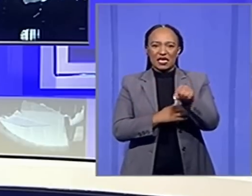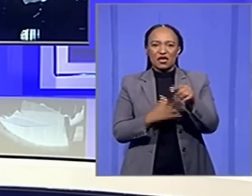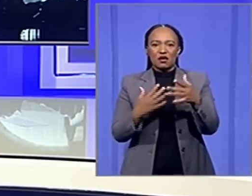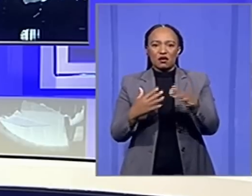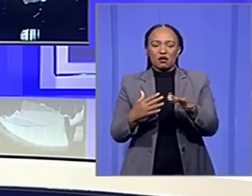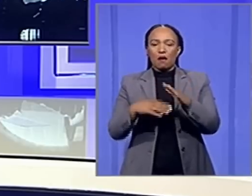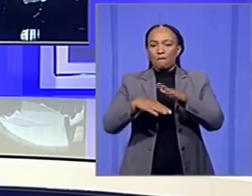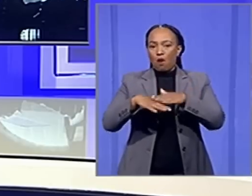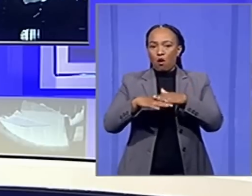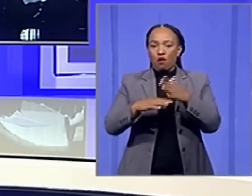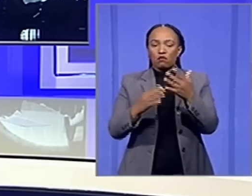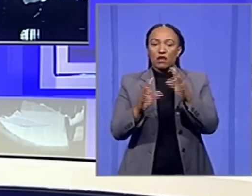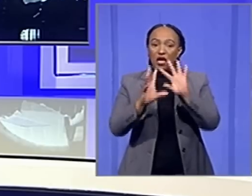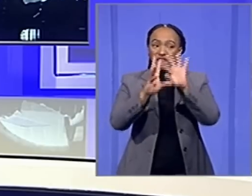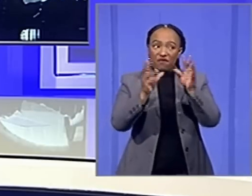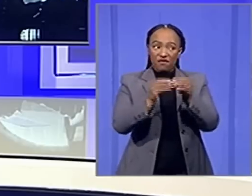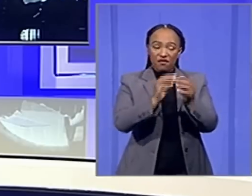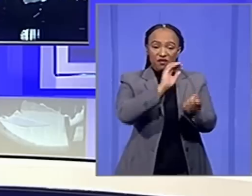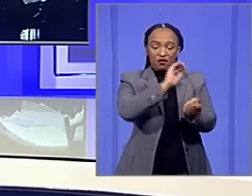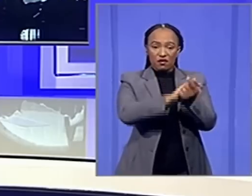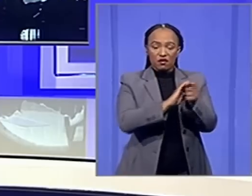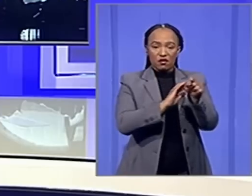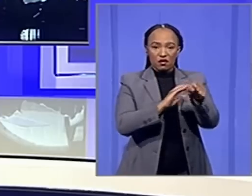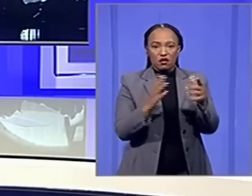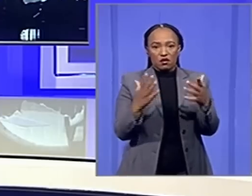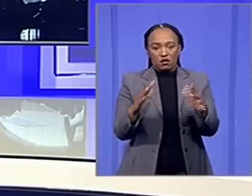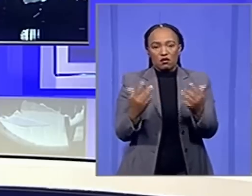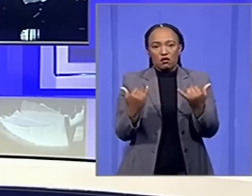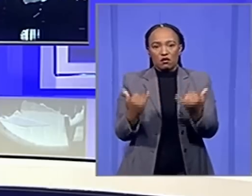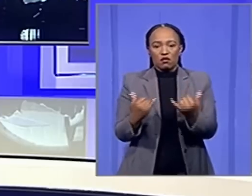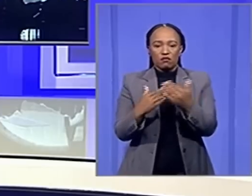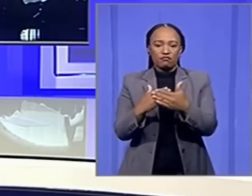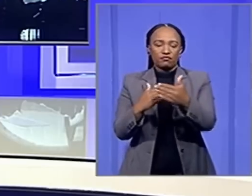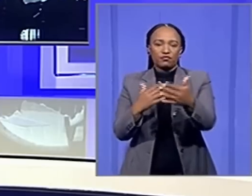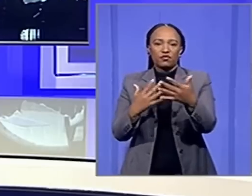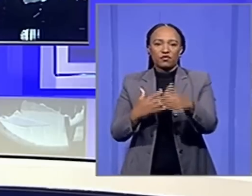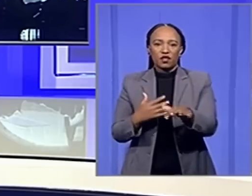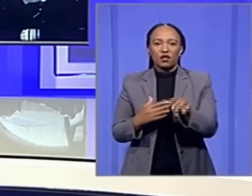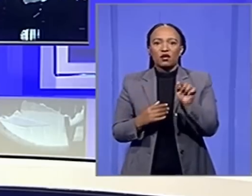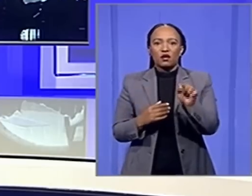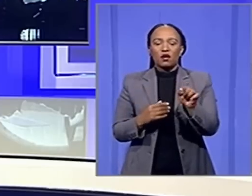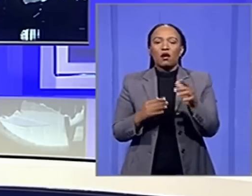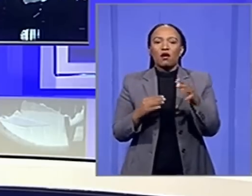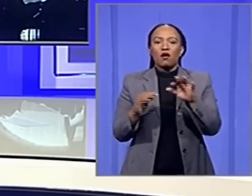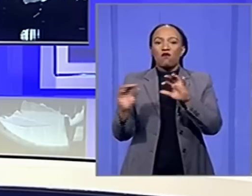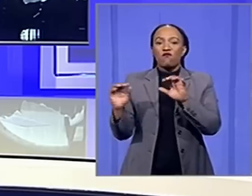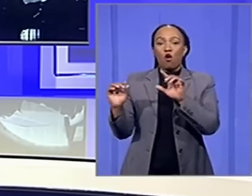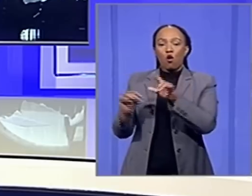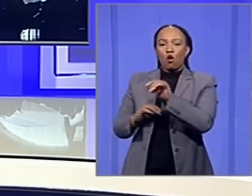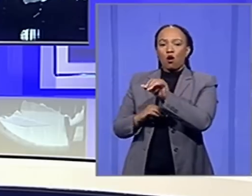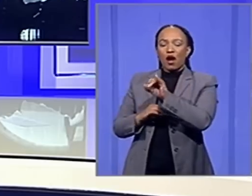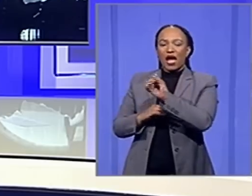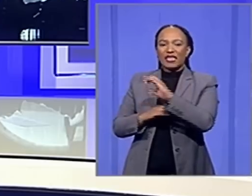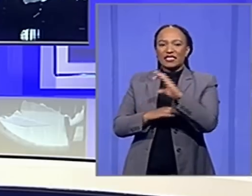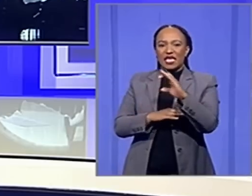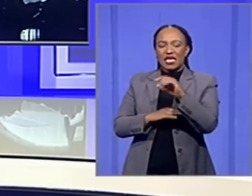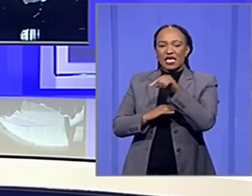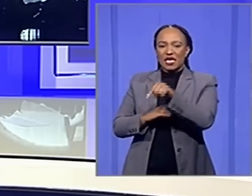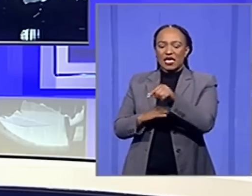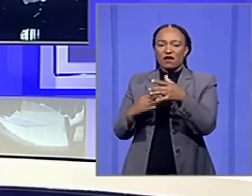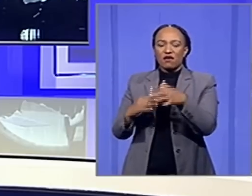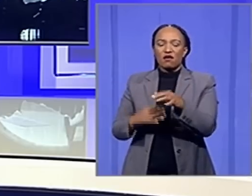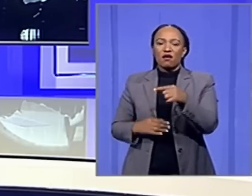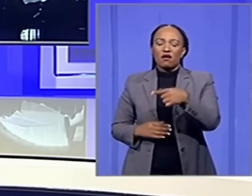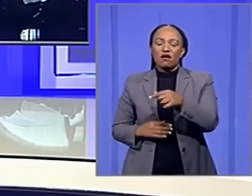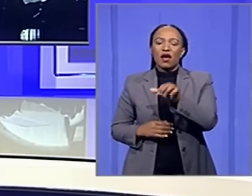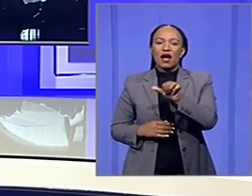tse feta diketsalo tsohle tse e tlabeng e yo tshwaretse tsona ho tswa setsing sa tshebetso sa IEC mane ka la ka